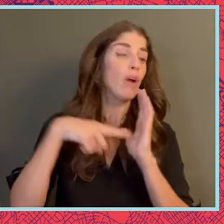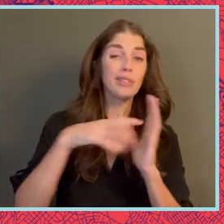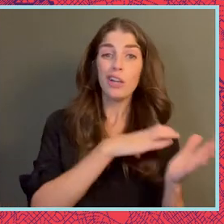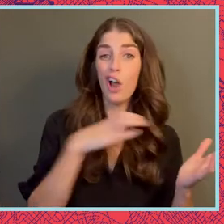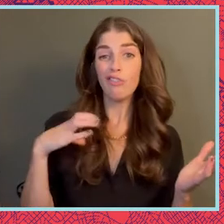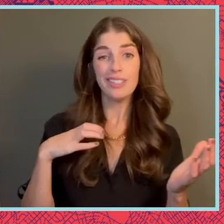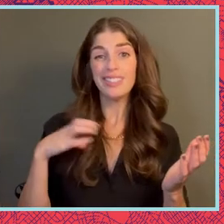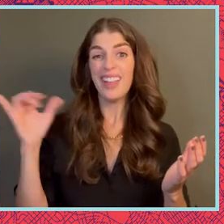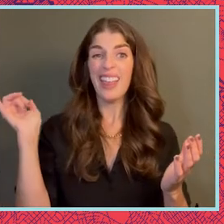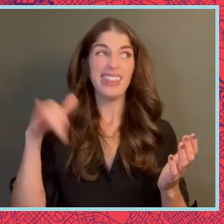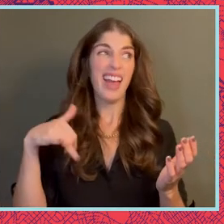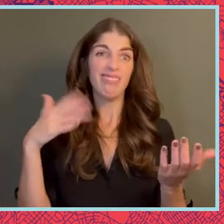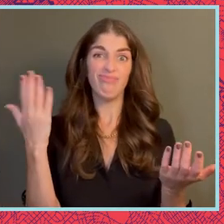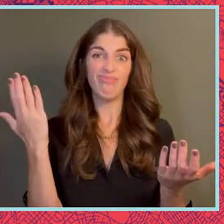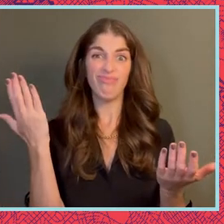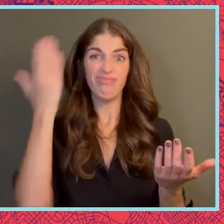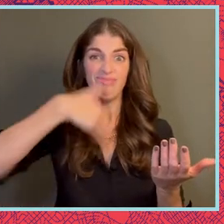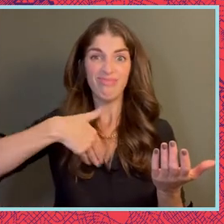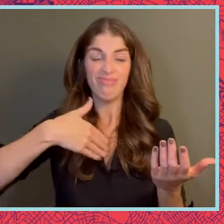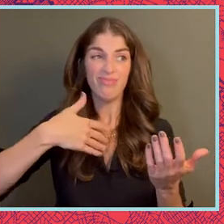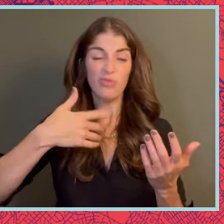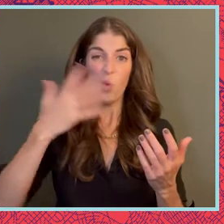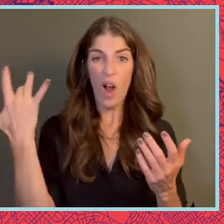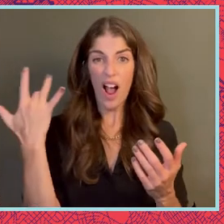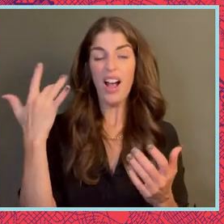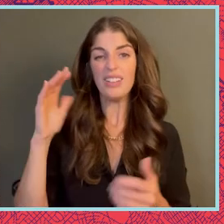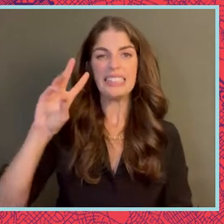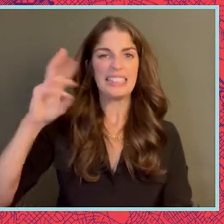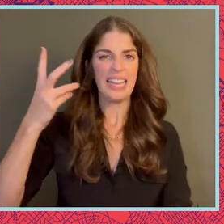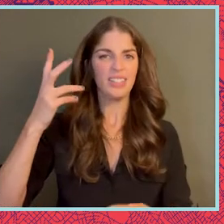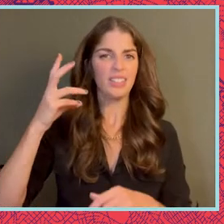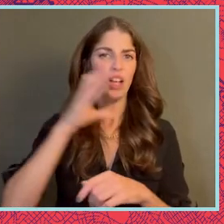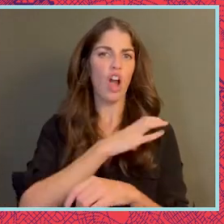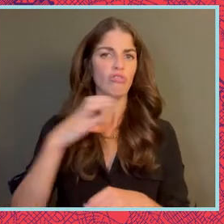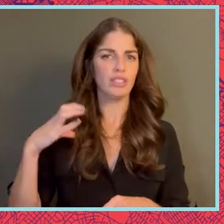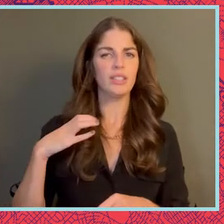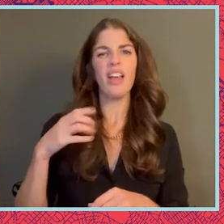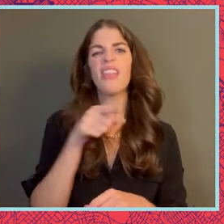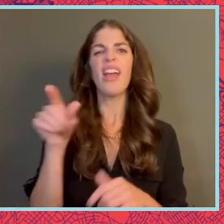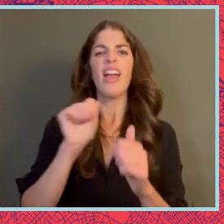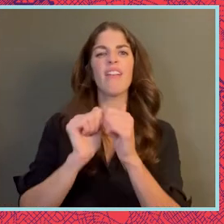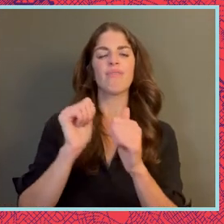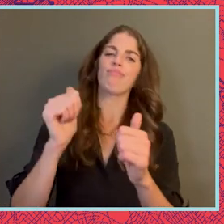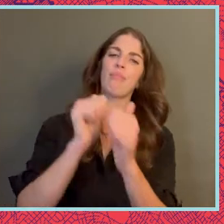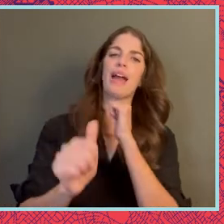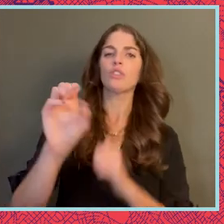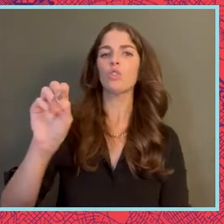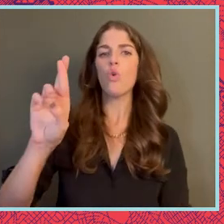an oversight of the sixth Congress, which voted on the Organic Act, which set up a government for the federal